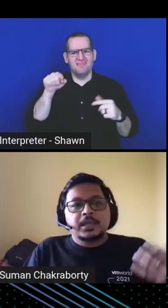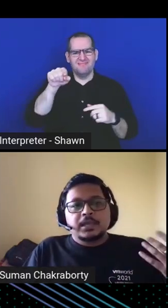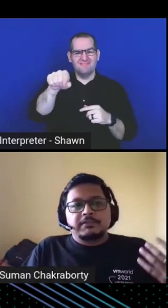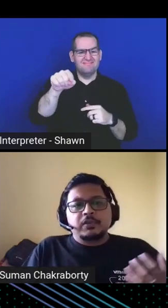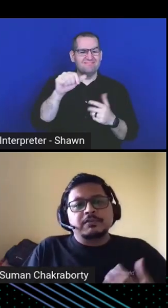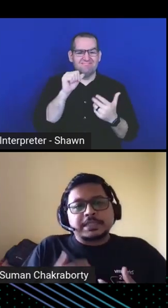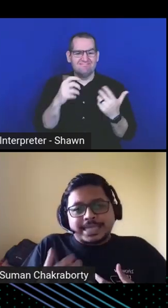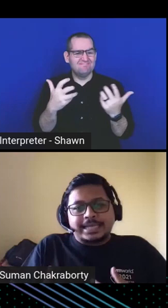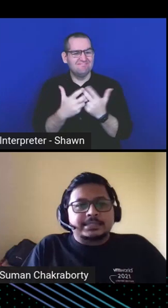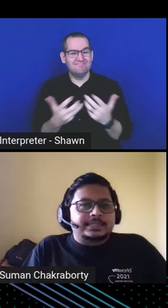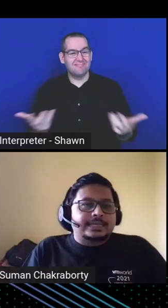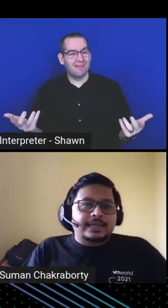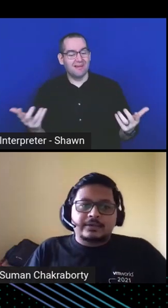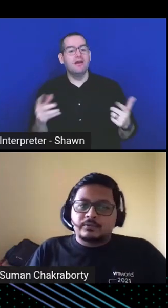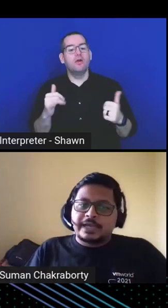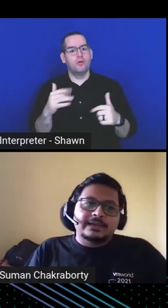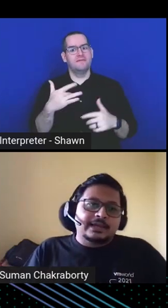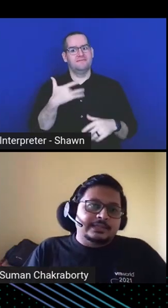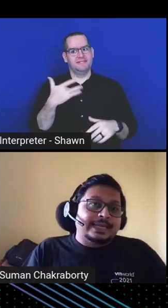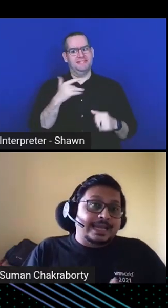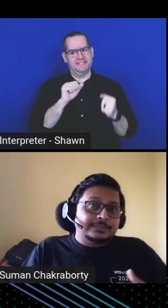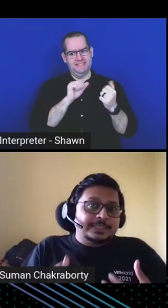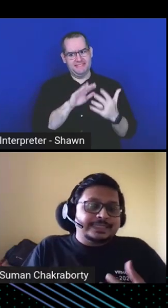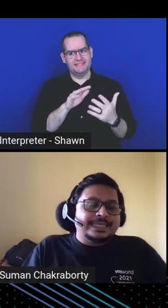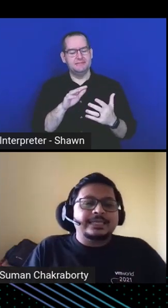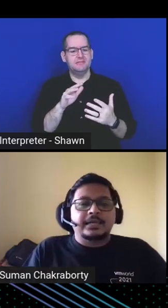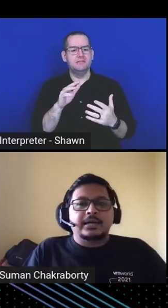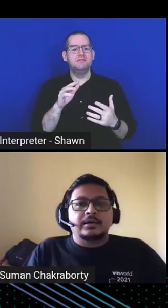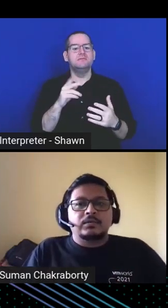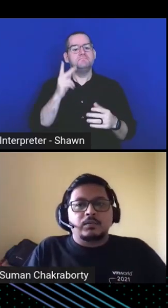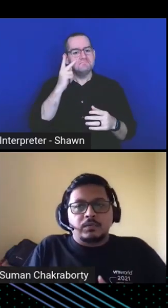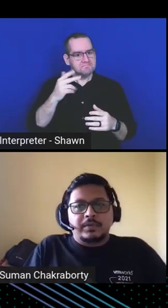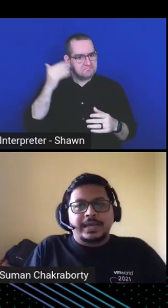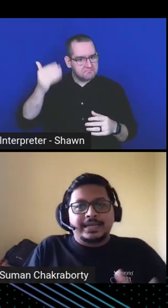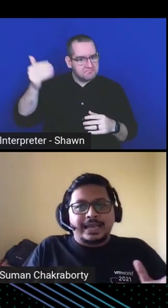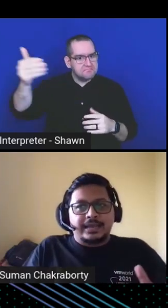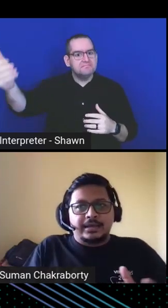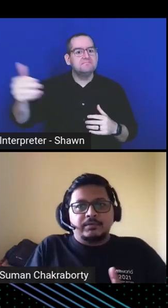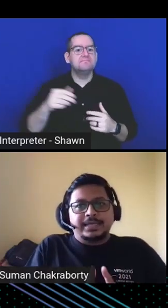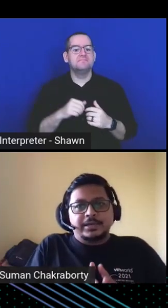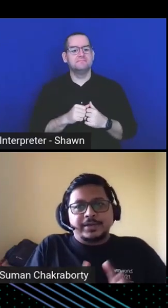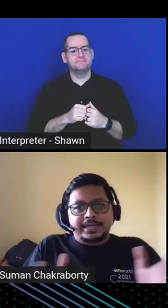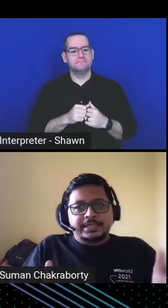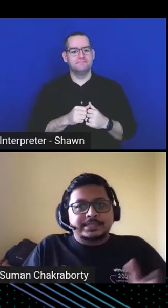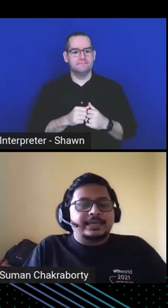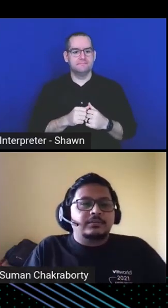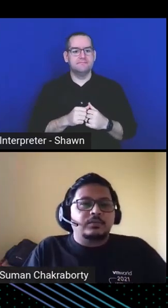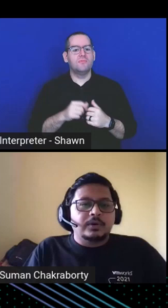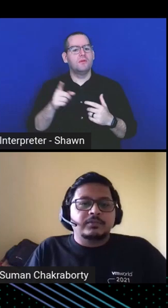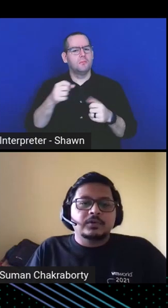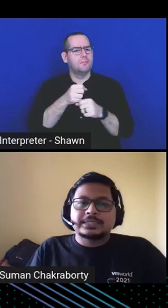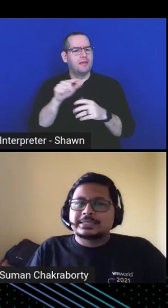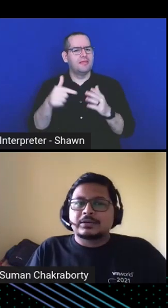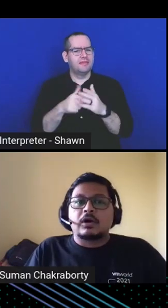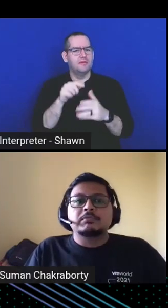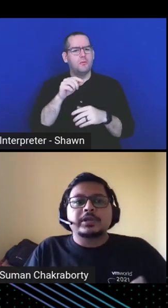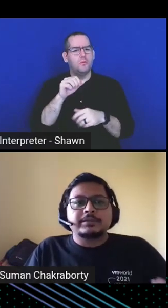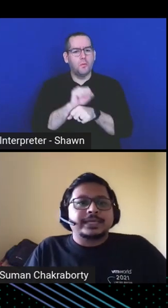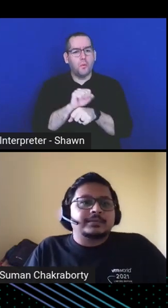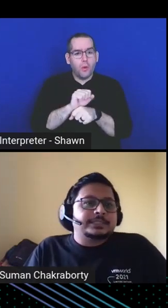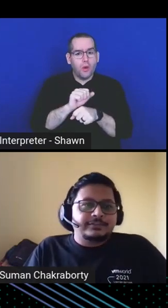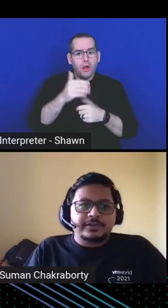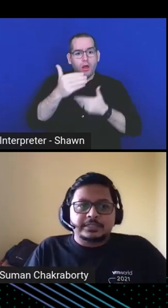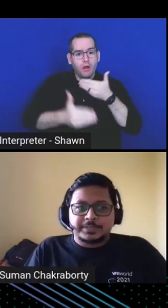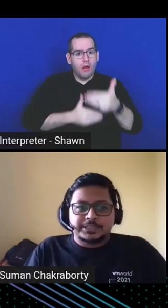So few of the challenges that we have that has been seen while creating this kind of workflow is that